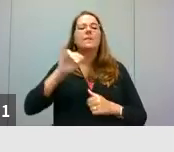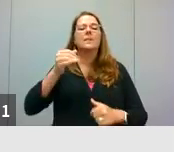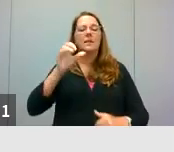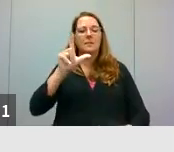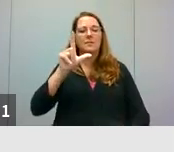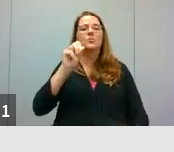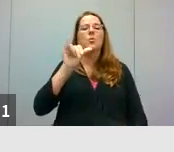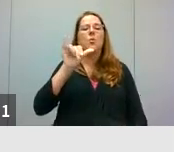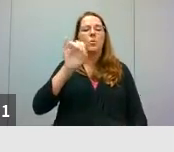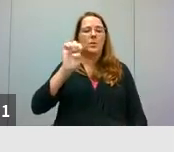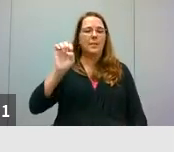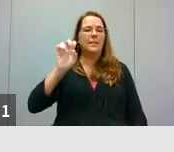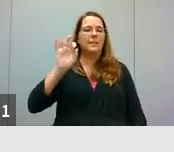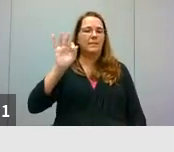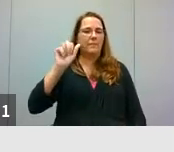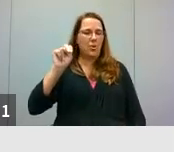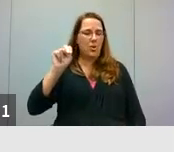Jolie Fawn Liddell,